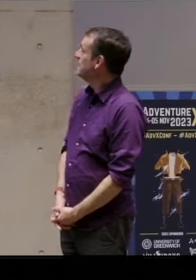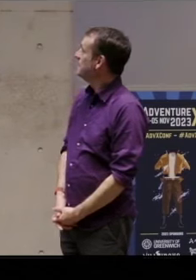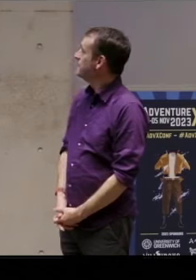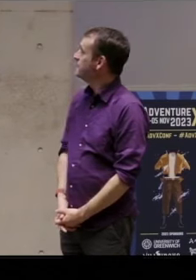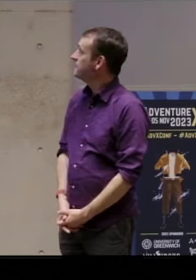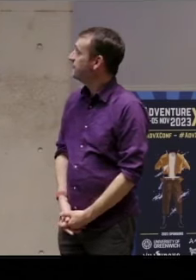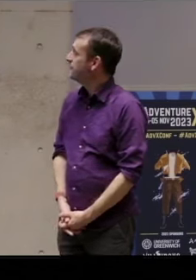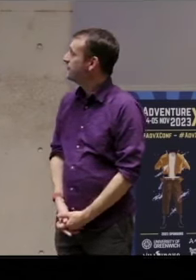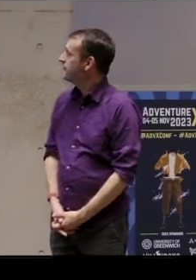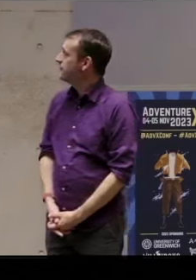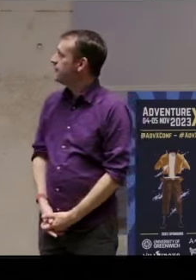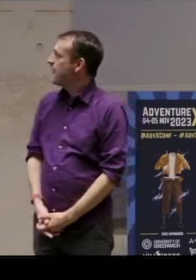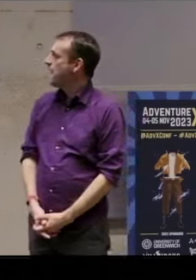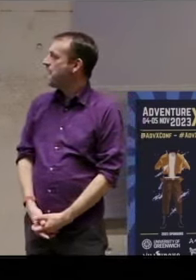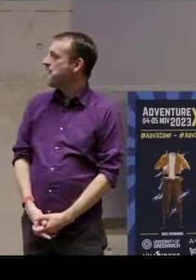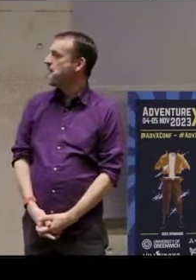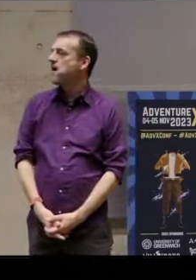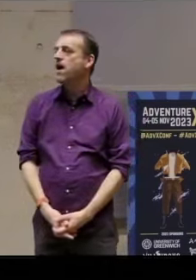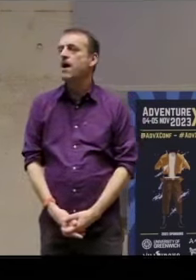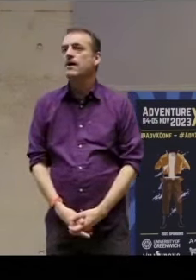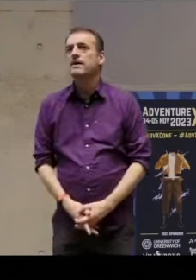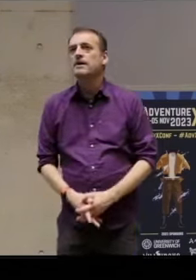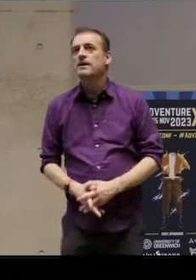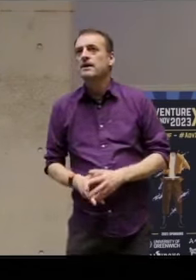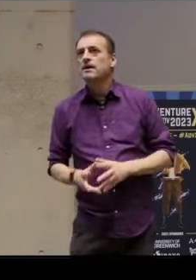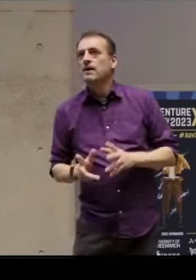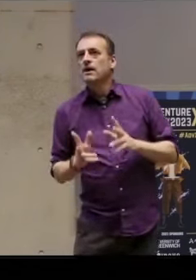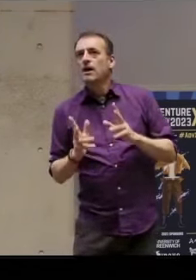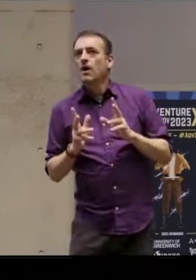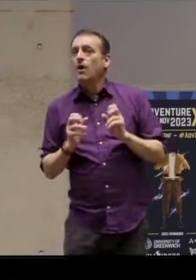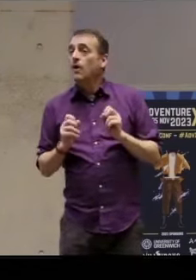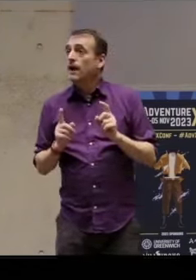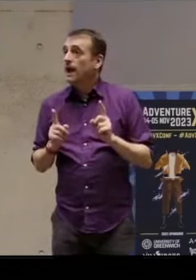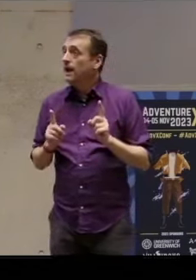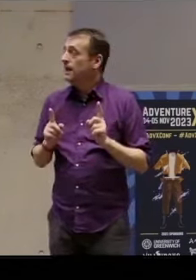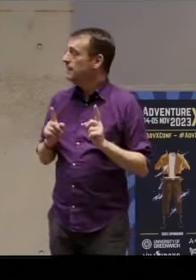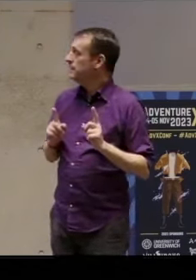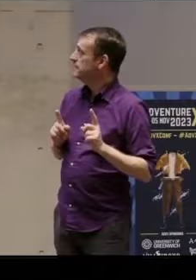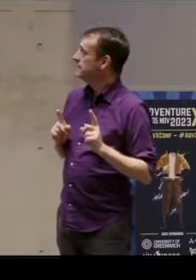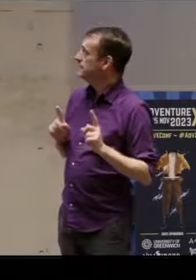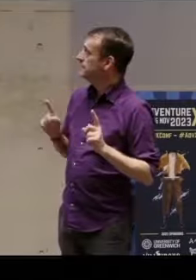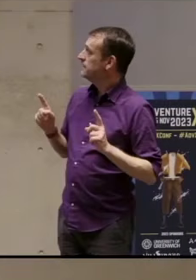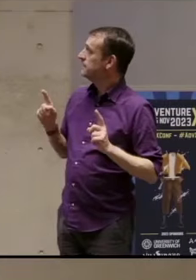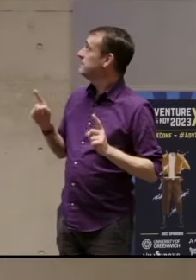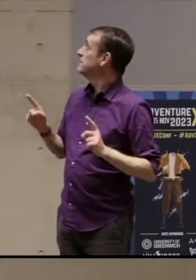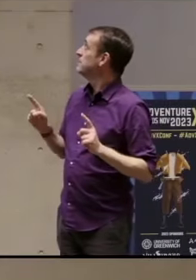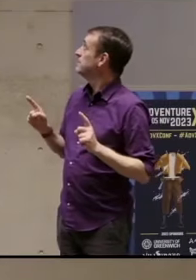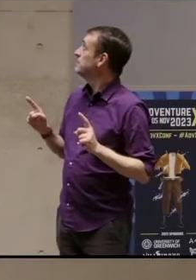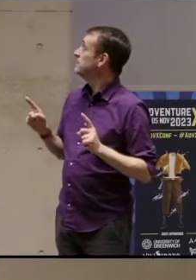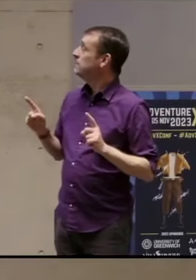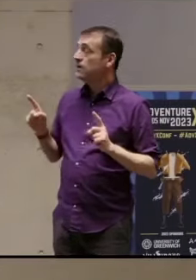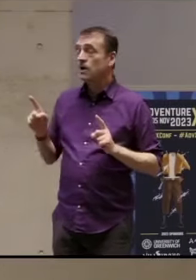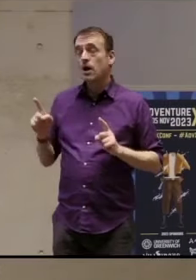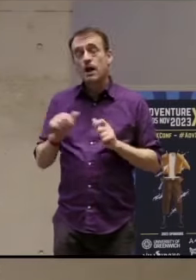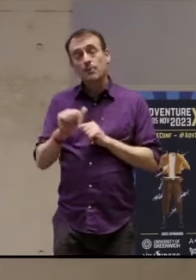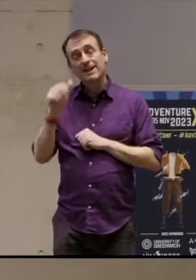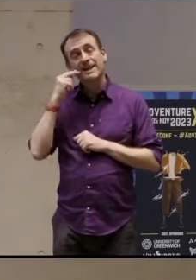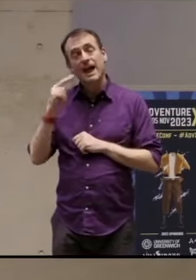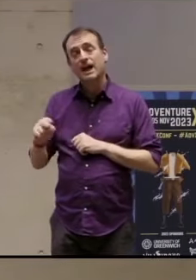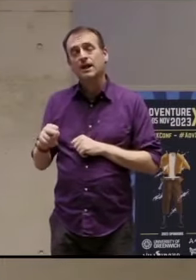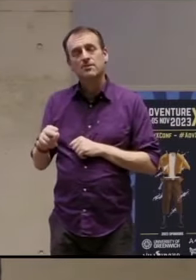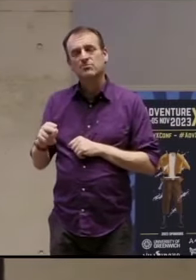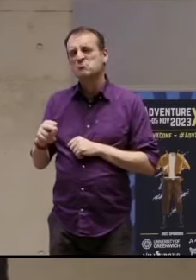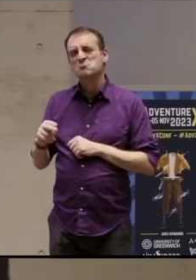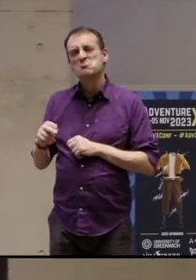Okay, we begin our Czechia section with an unconventional title called Belagost, which combines